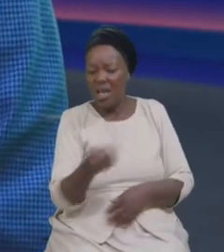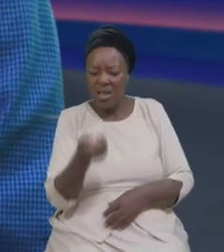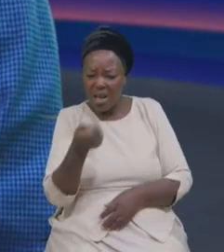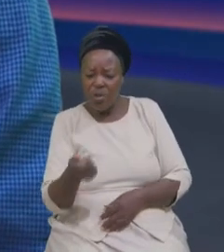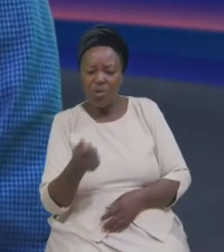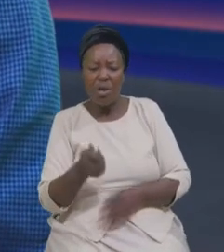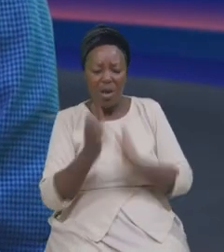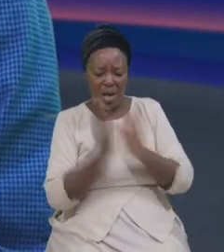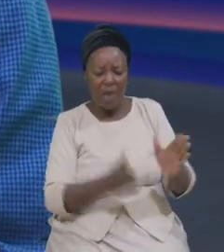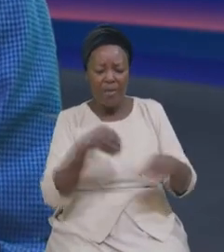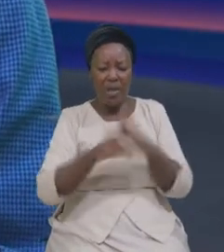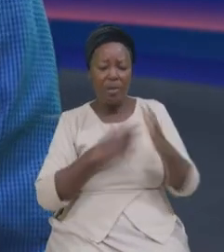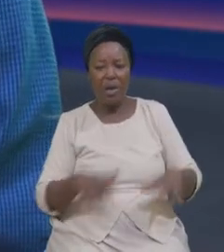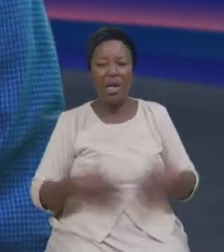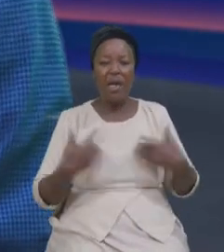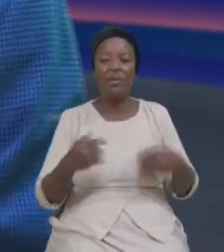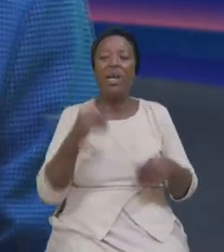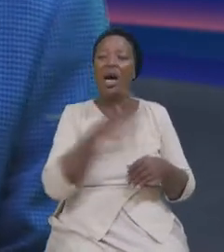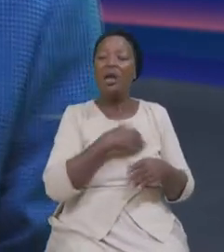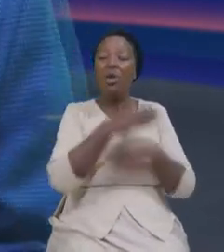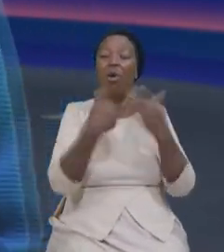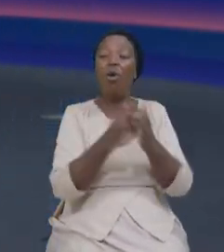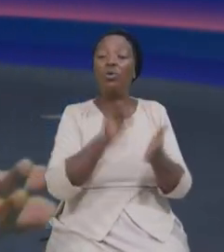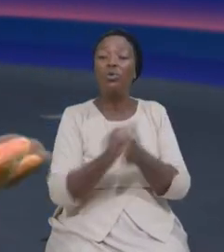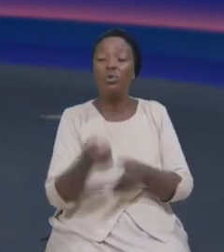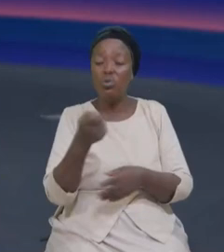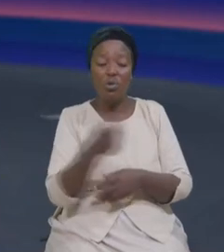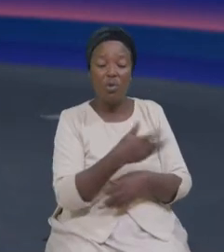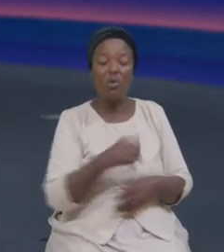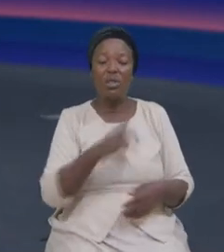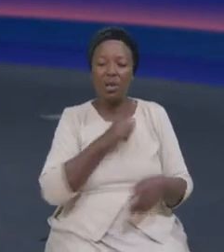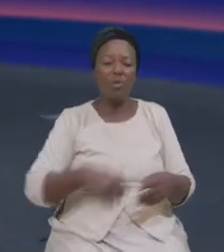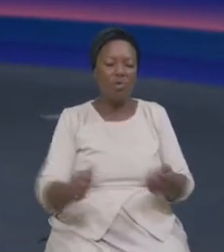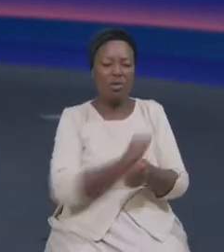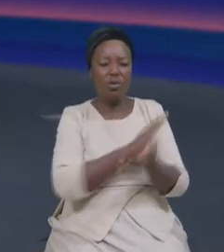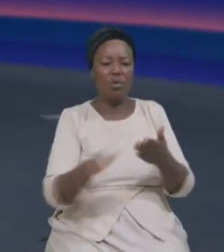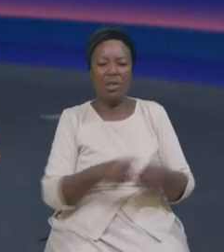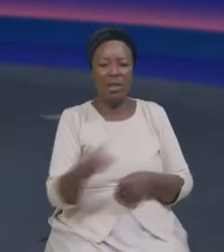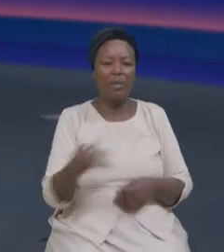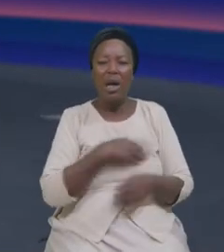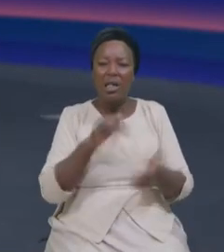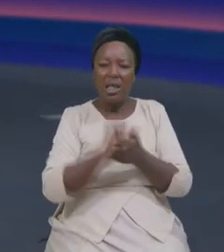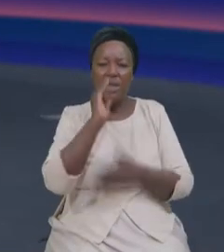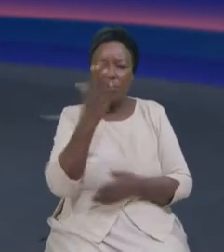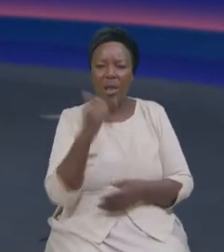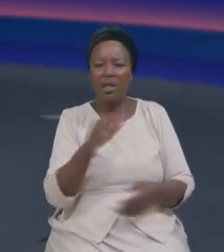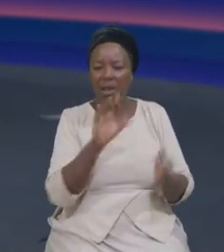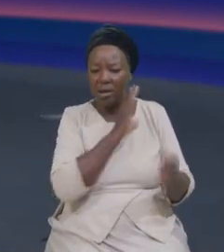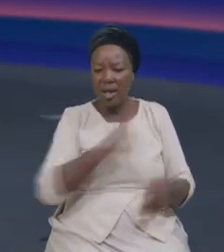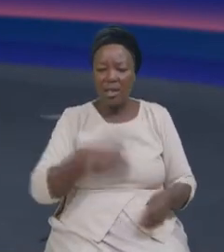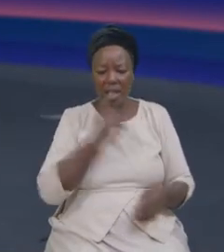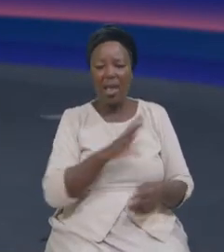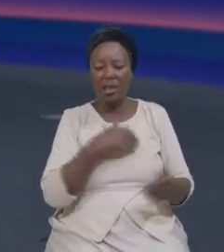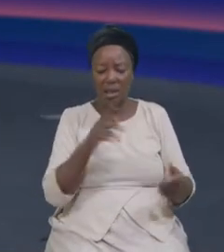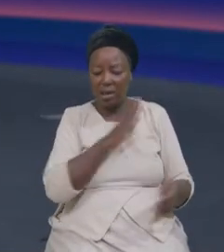that work of the devil, the remaining in you. That's why Christ came for this purpose.